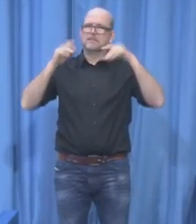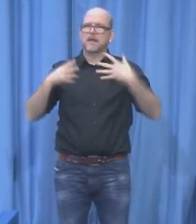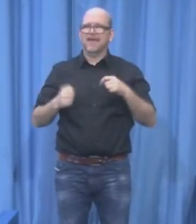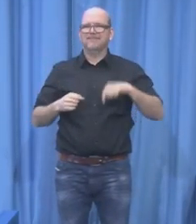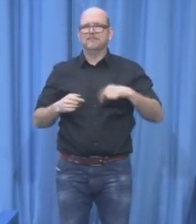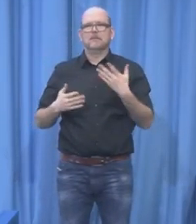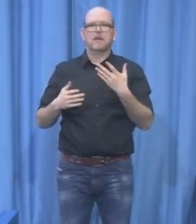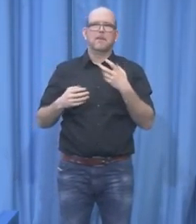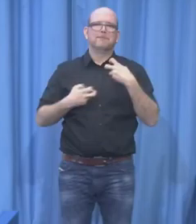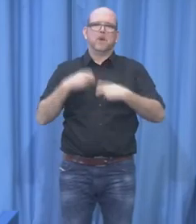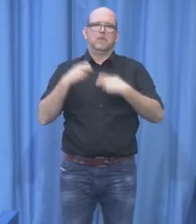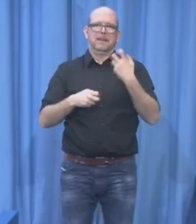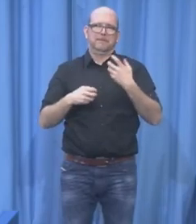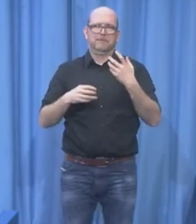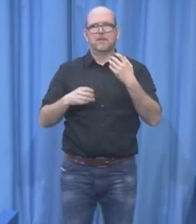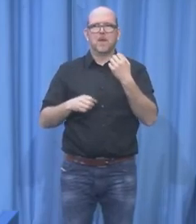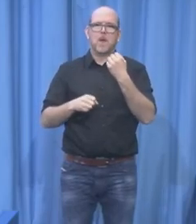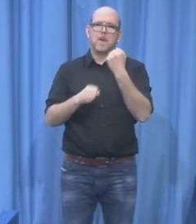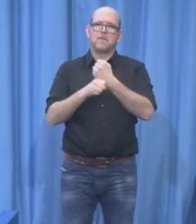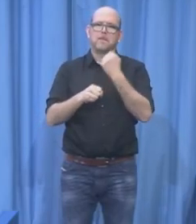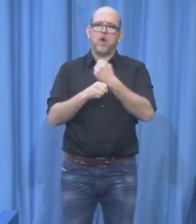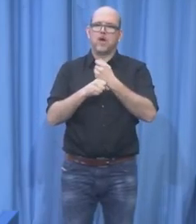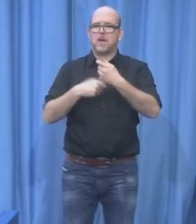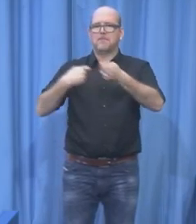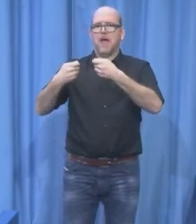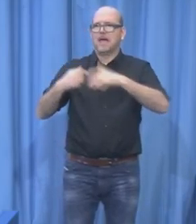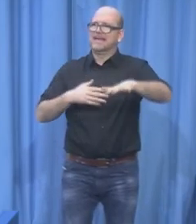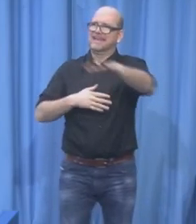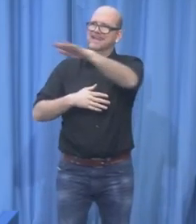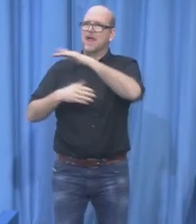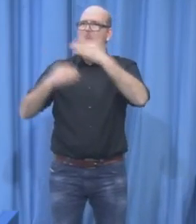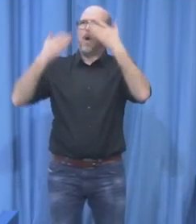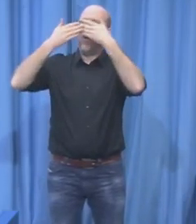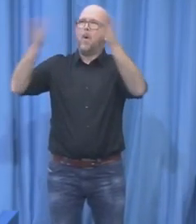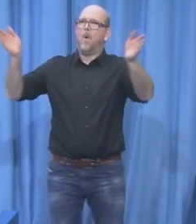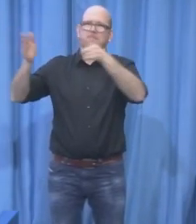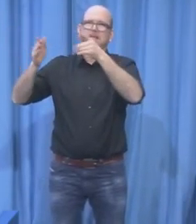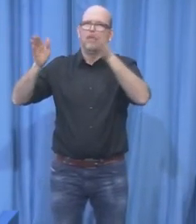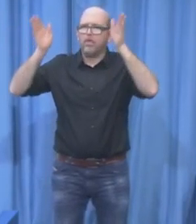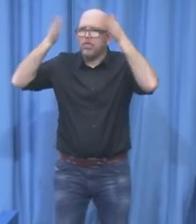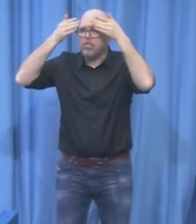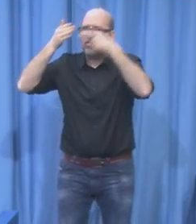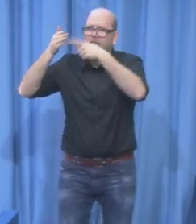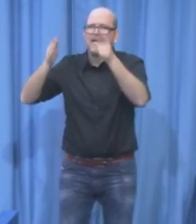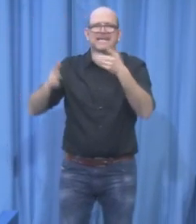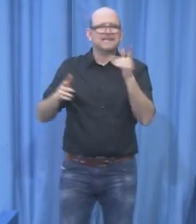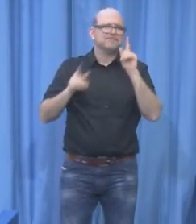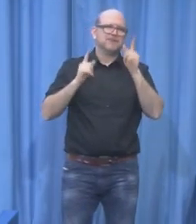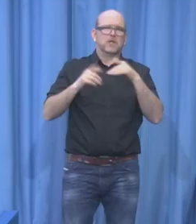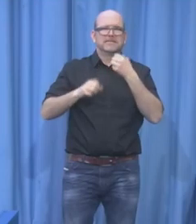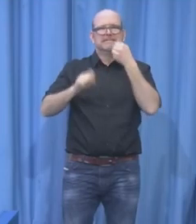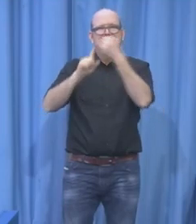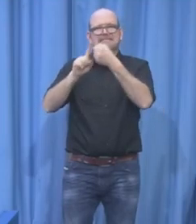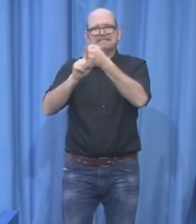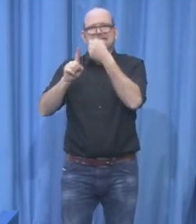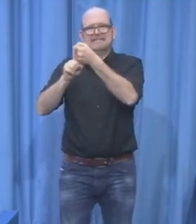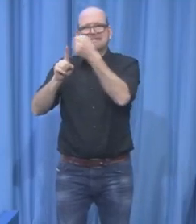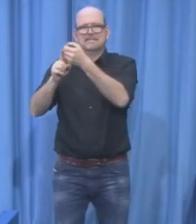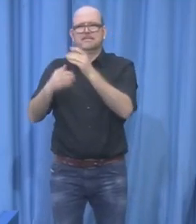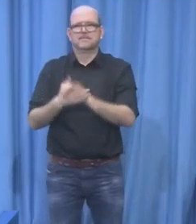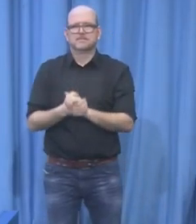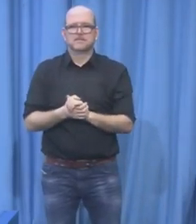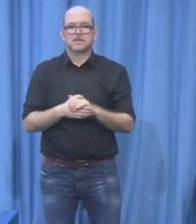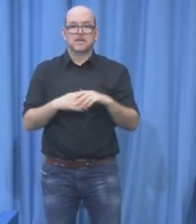will do three rotations. It sort of sits on a school year, September to June. Each rotation is 12 weeks in